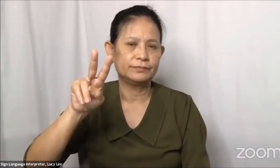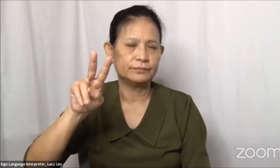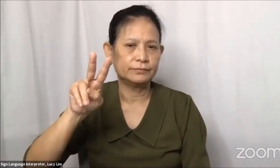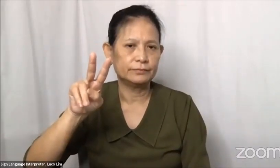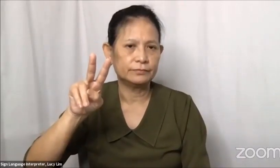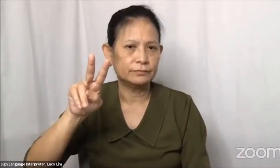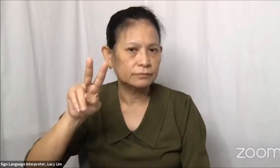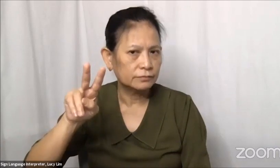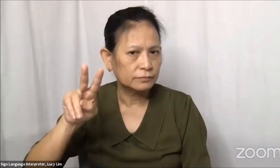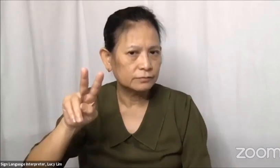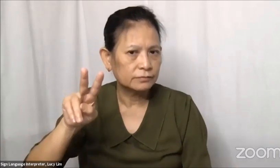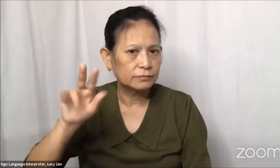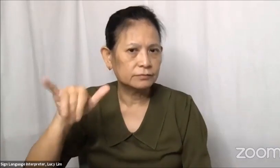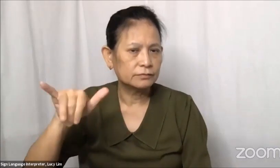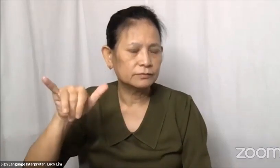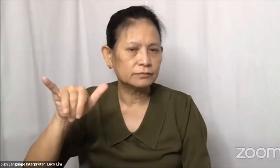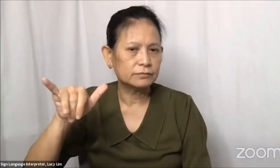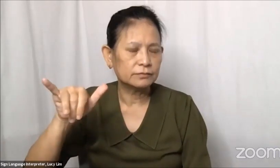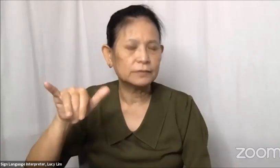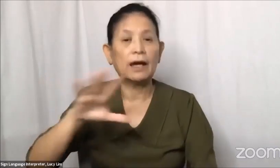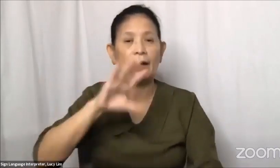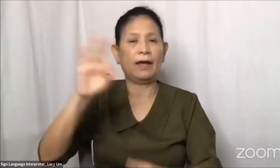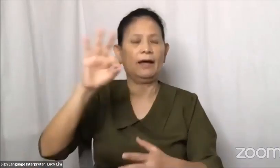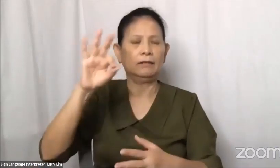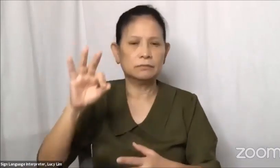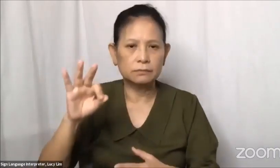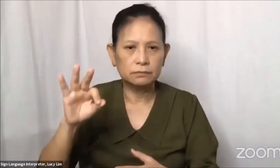yes, such evidences are there.